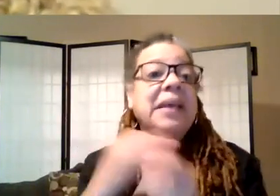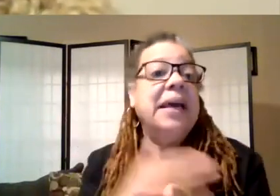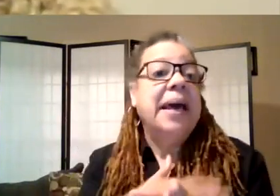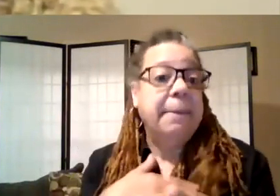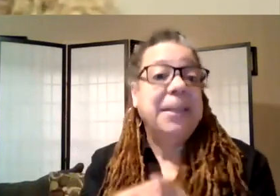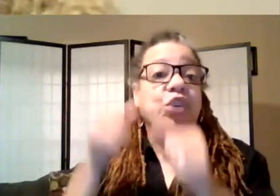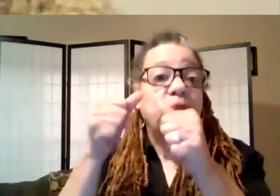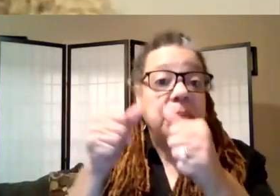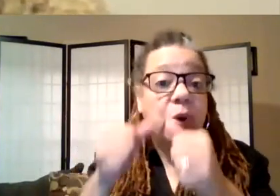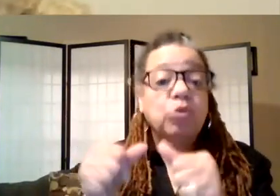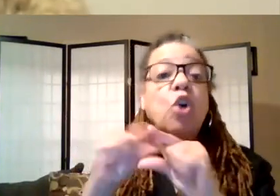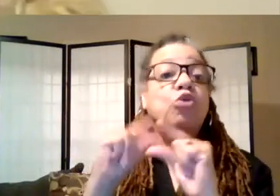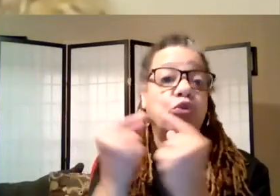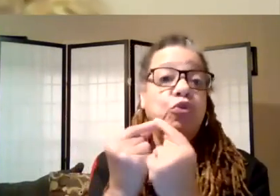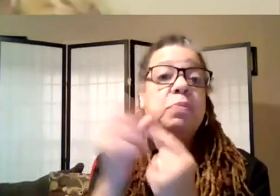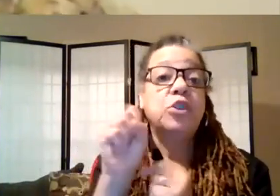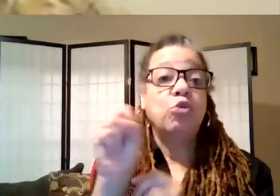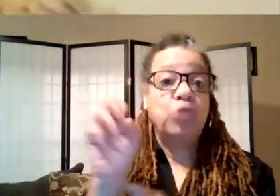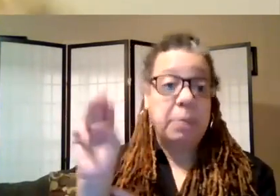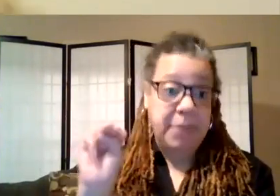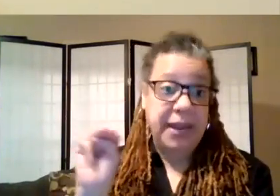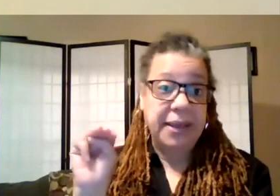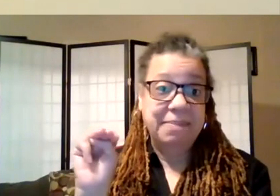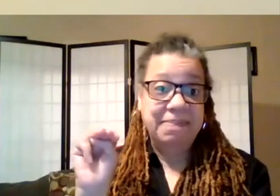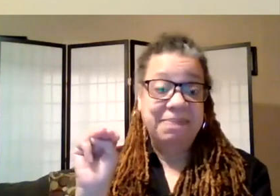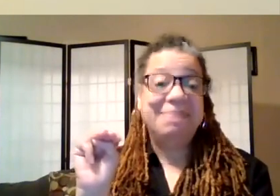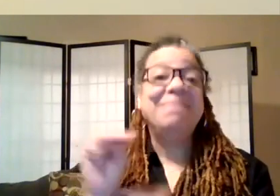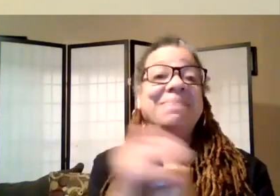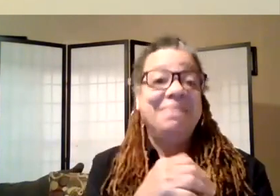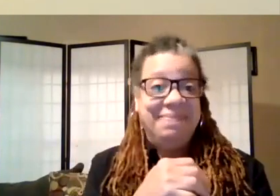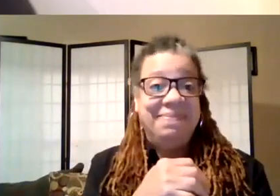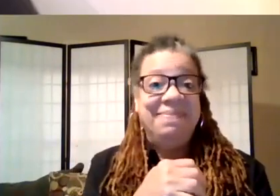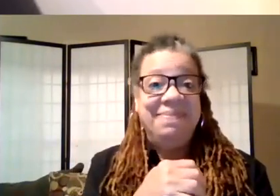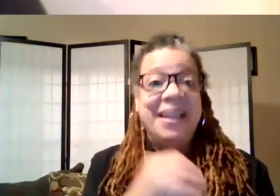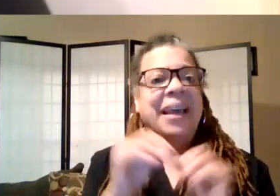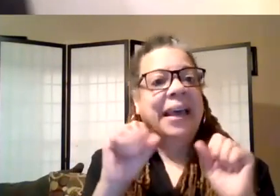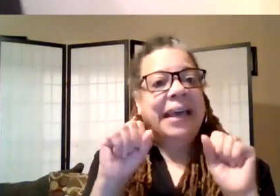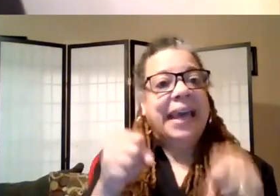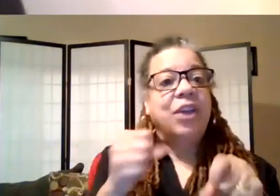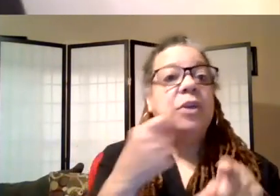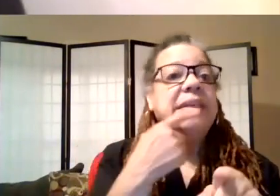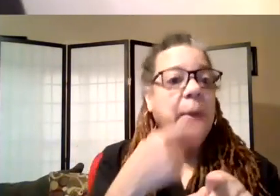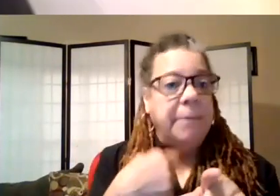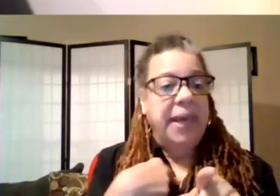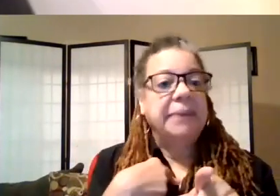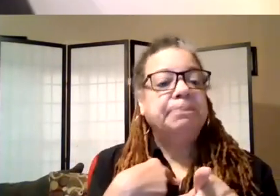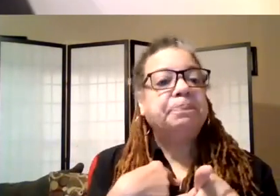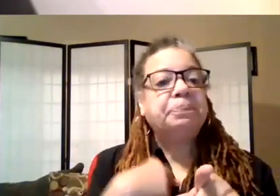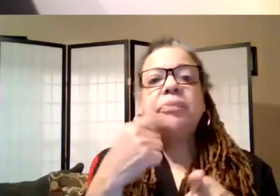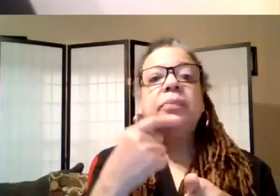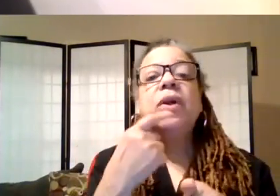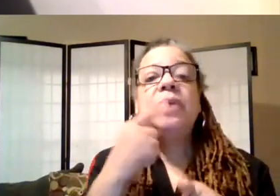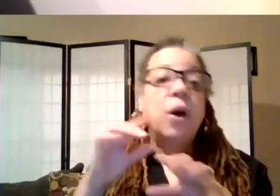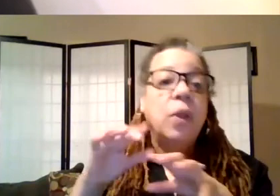on socials as well, and please dispel the misinformation out there. Can you tell our